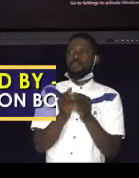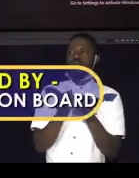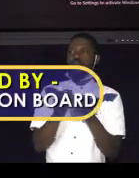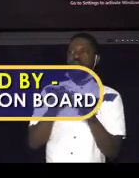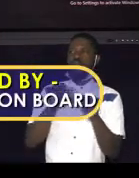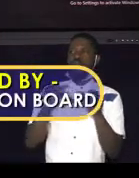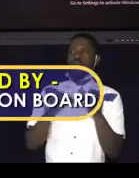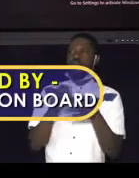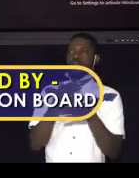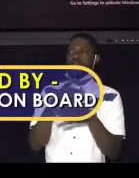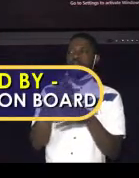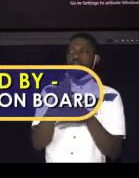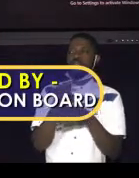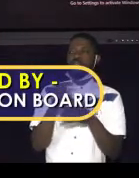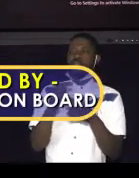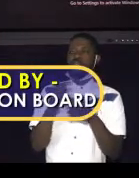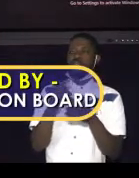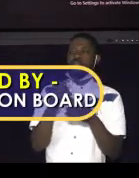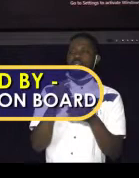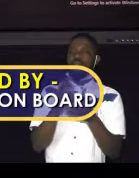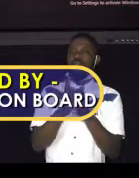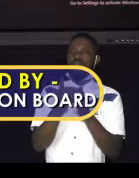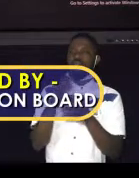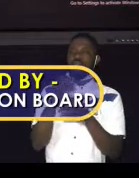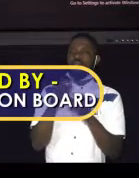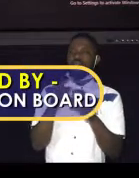between the hands of the clock. You will have